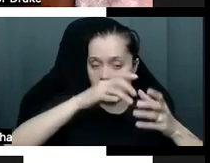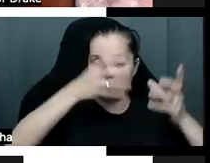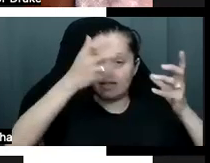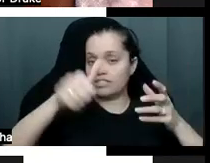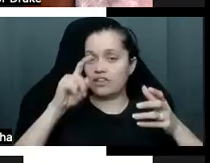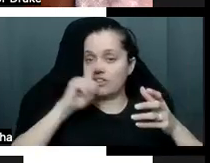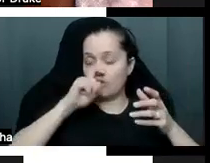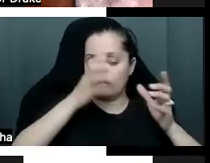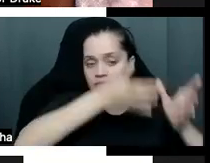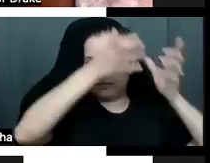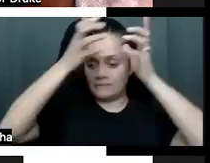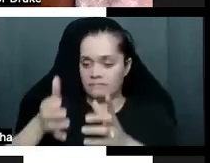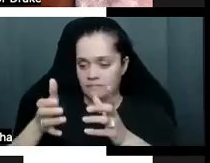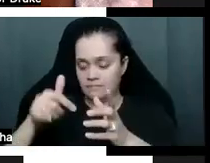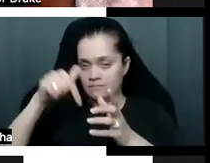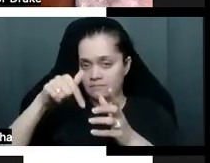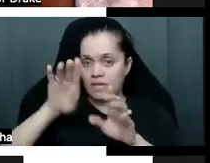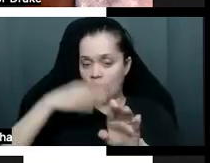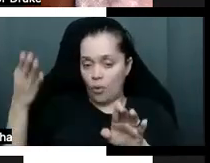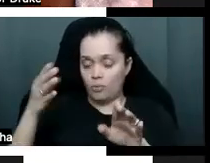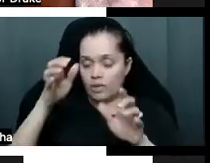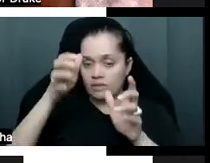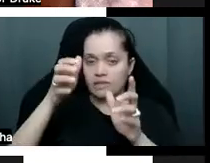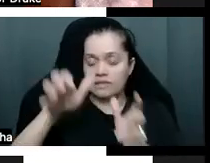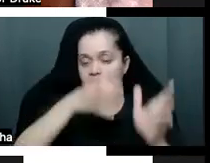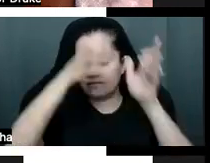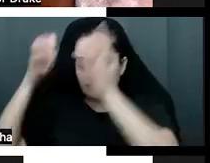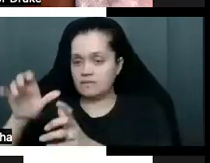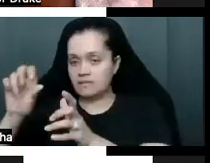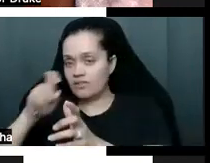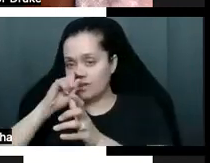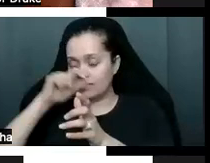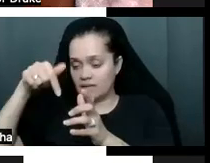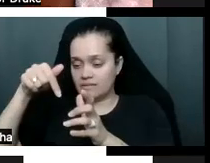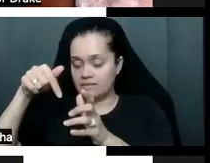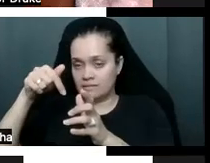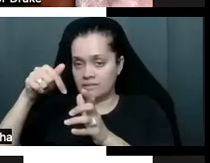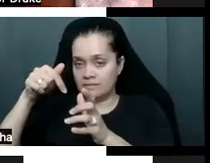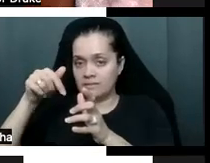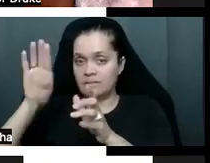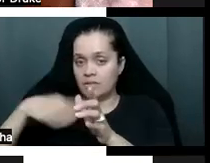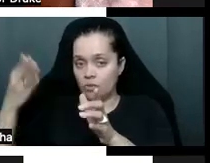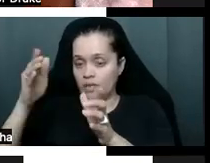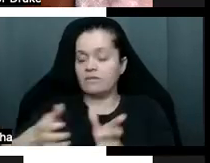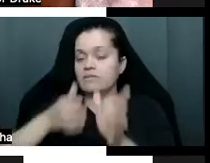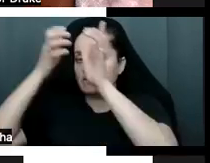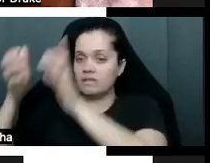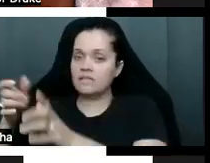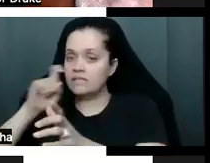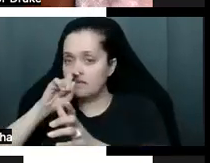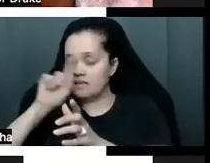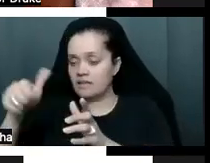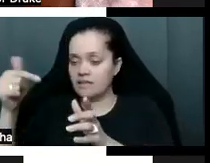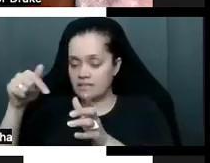another doll inside. And you open that next doll, and there's another doll inside. And you open the next doll, and